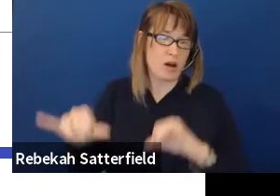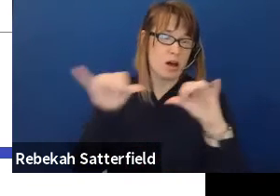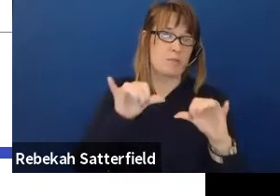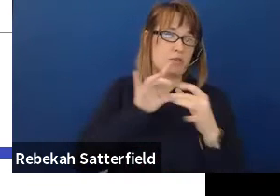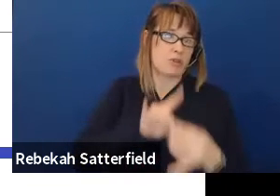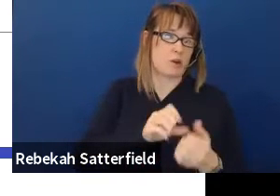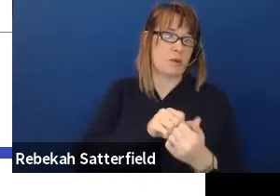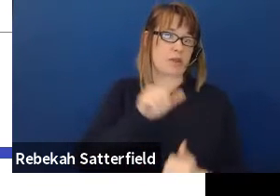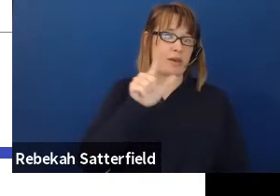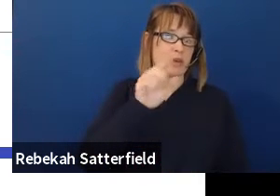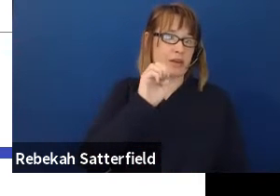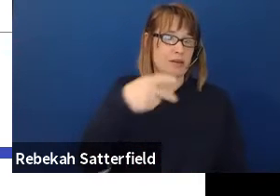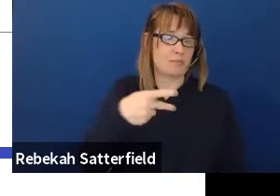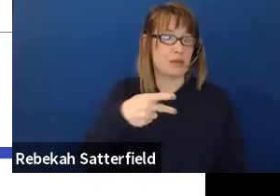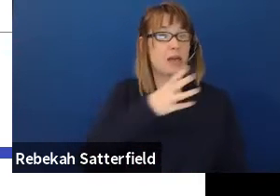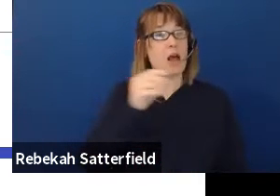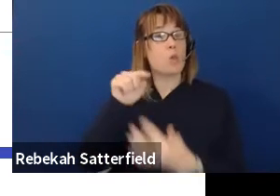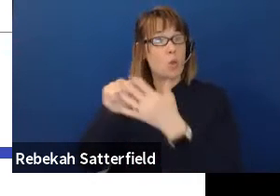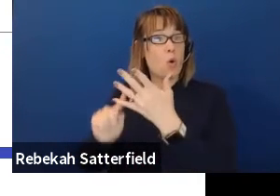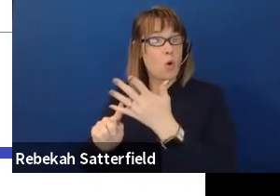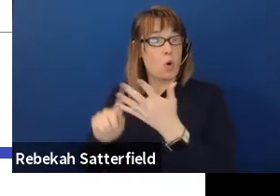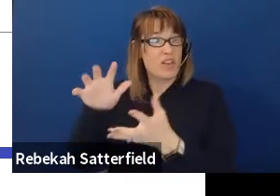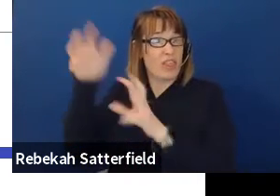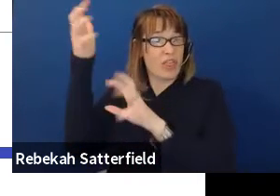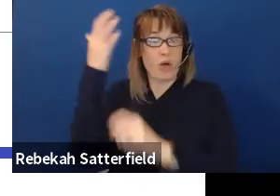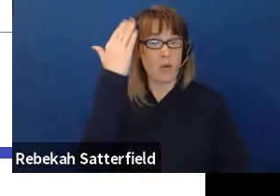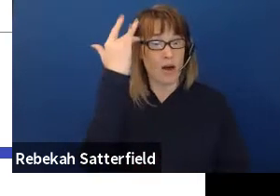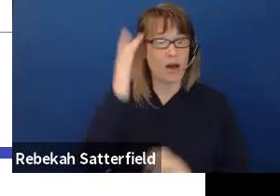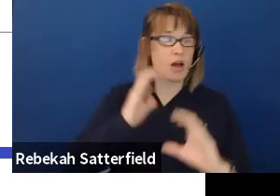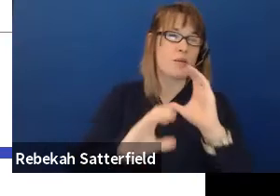these events are more likely due to communication error.